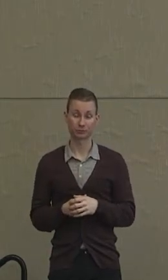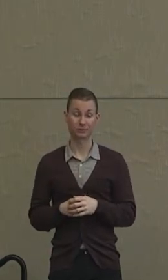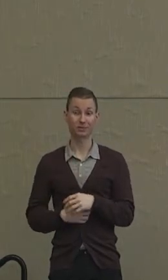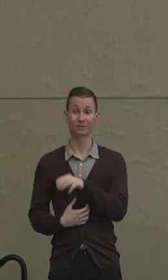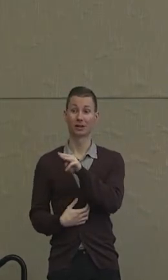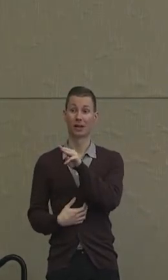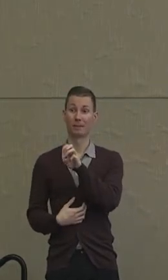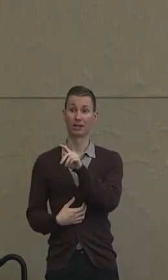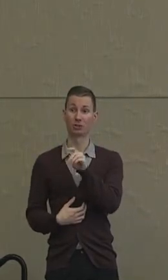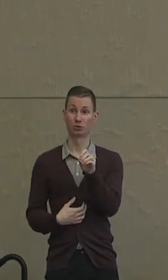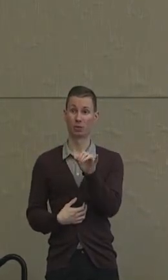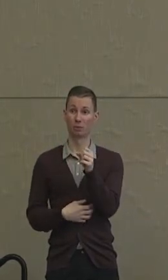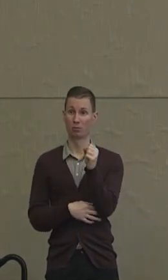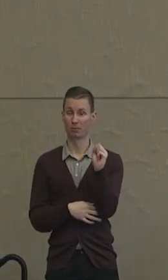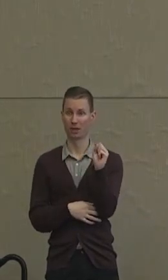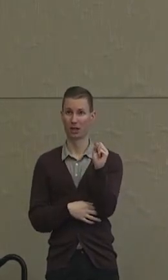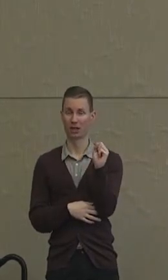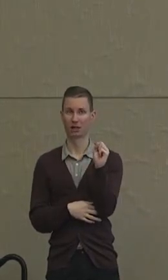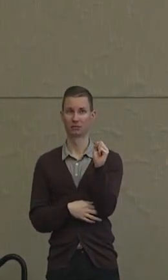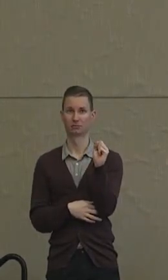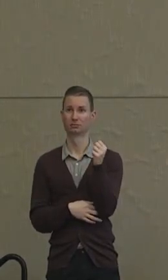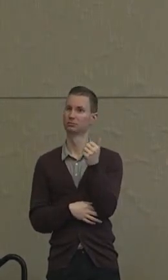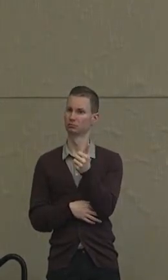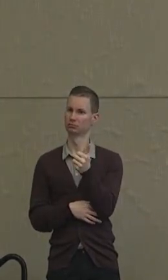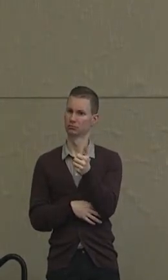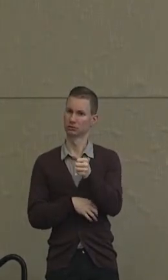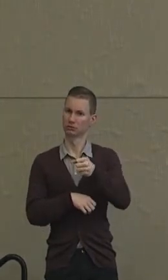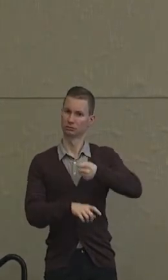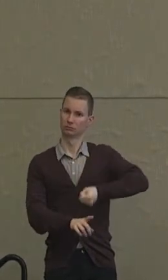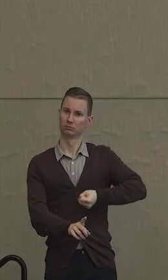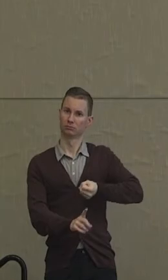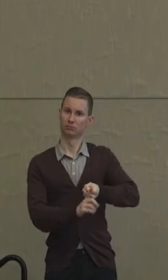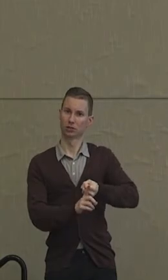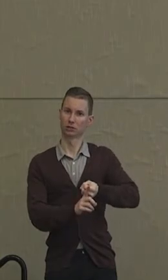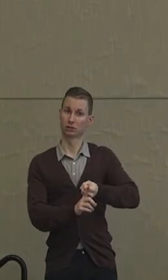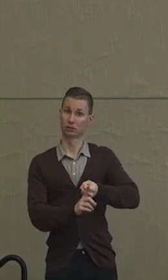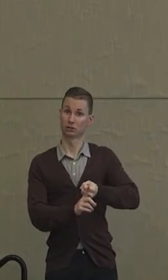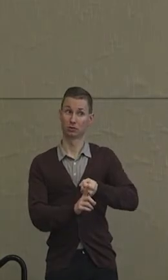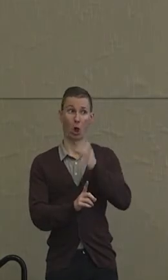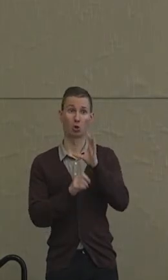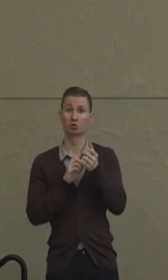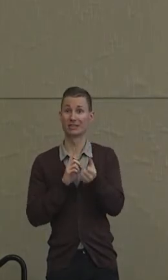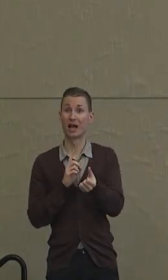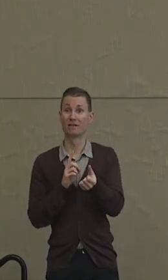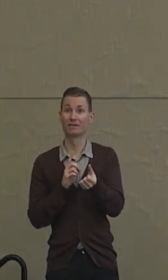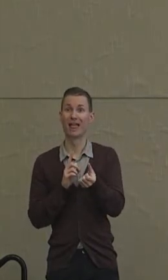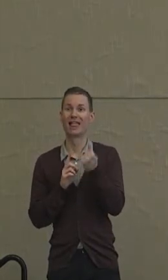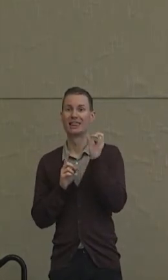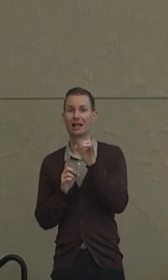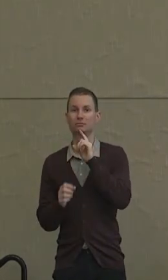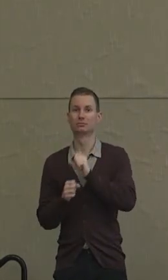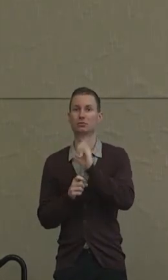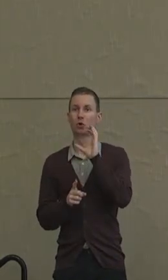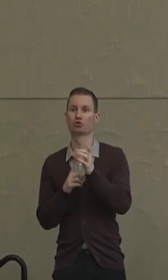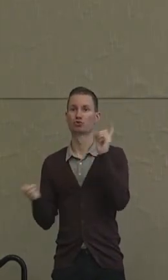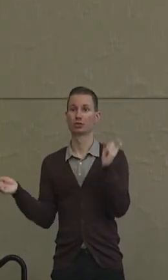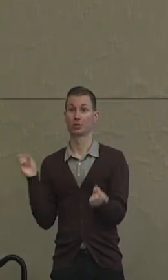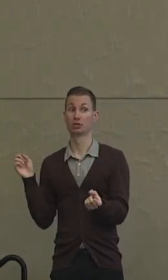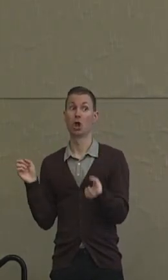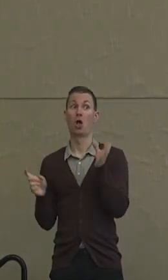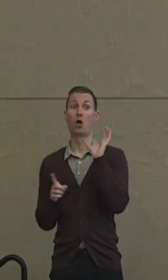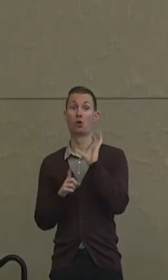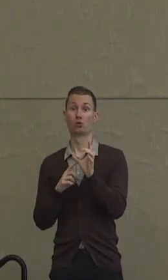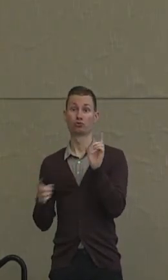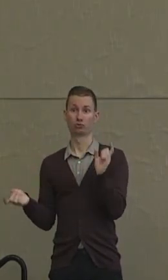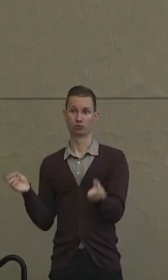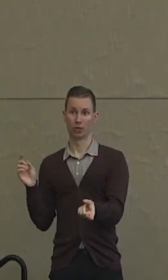Too movement has impacted our culture. I think it's a cultural change, and the cultural